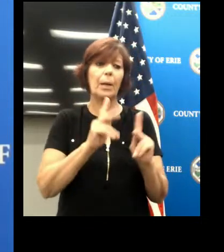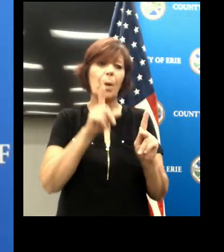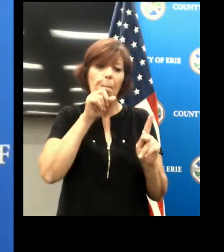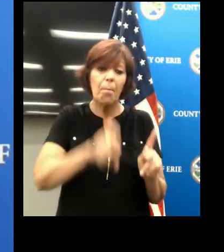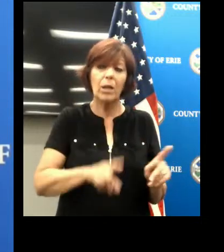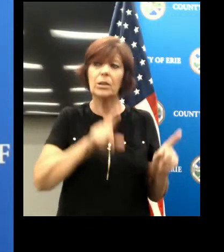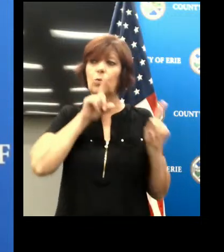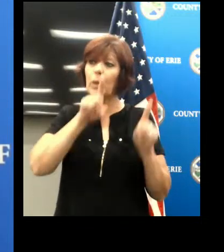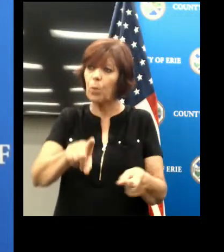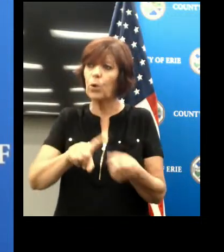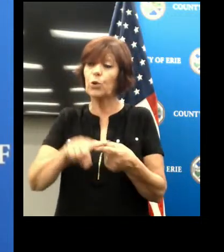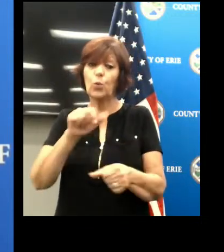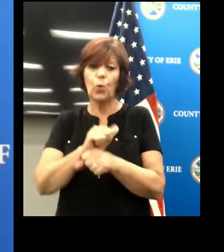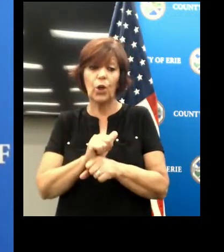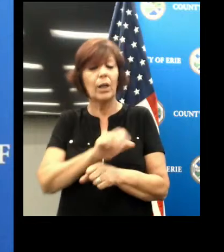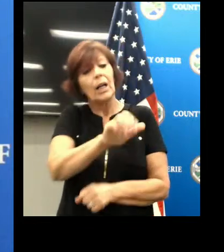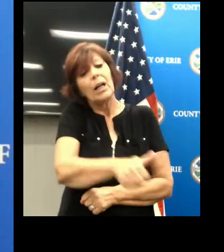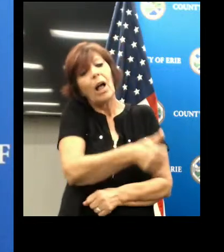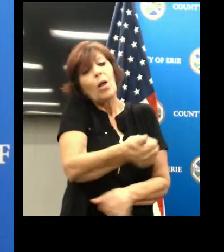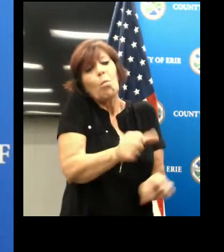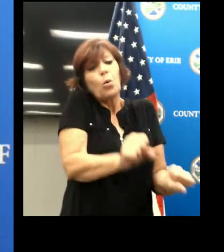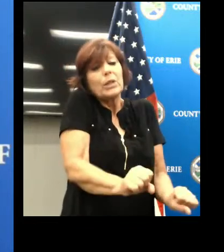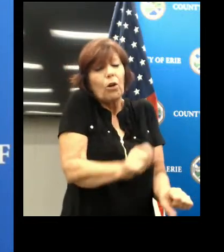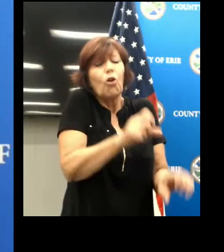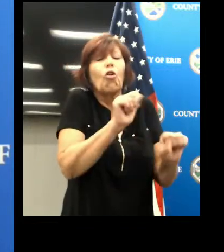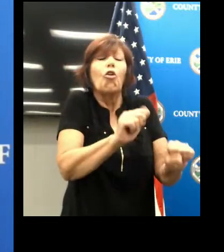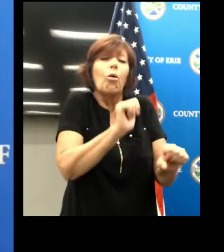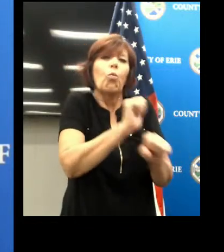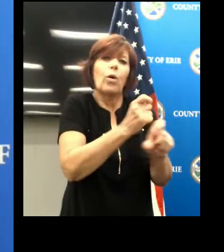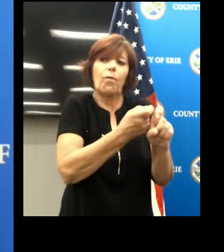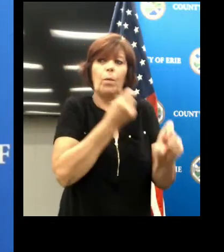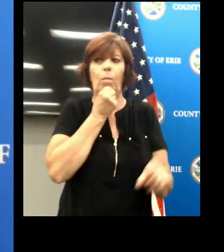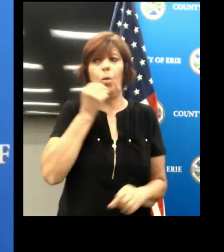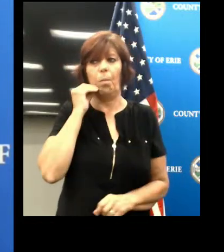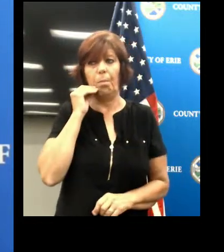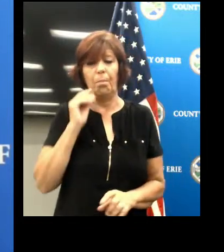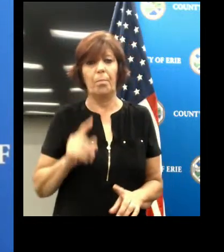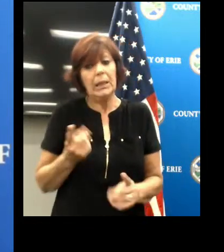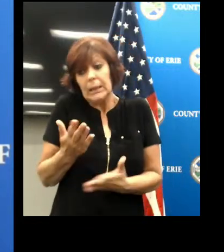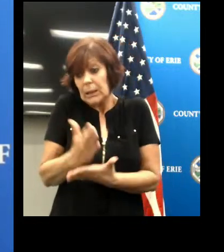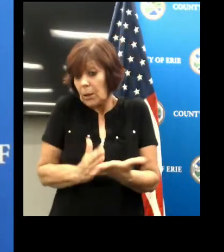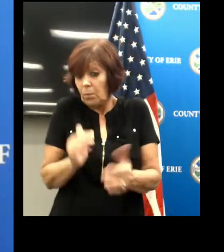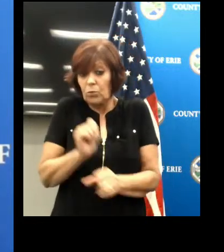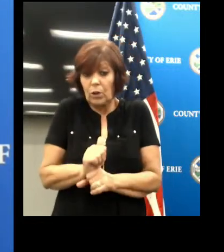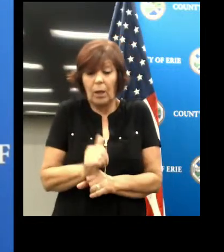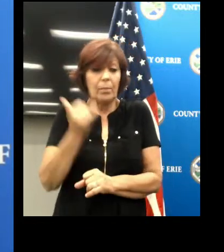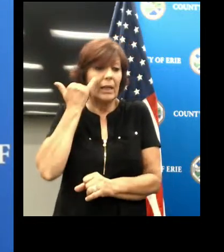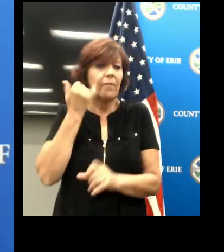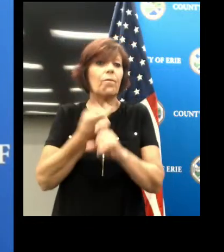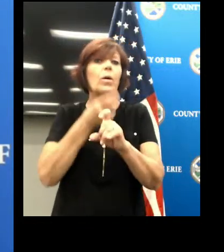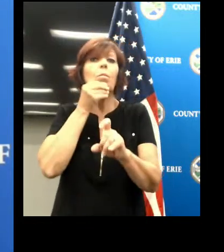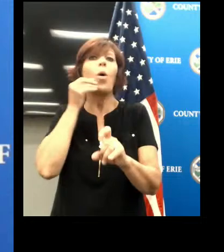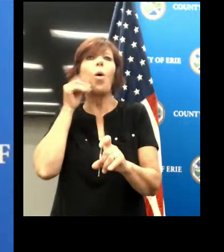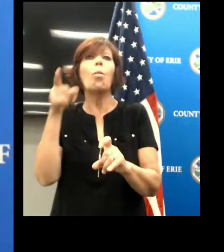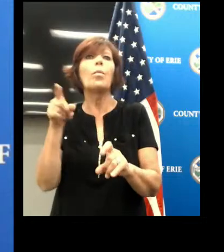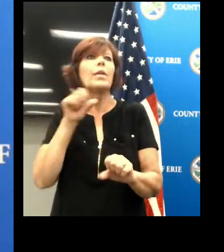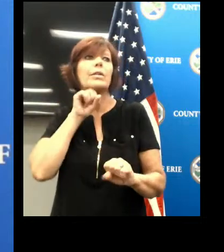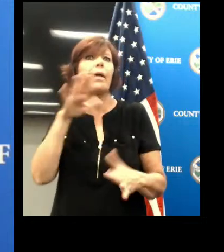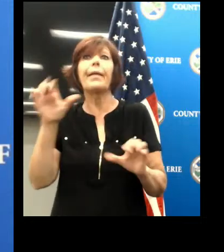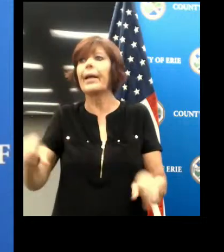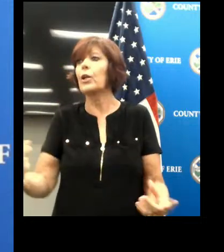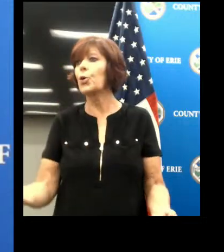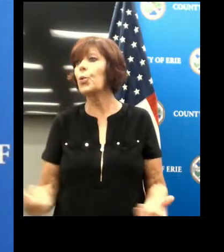work. And there's others that potentially could work from home. And there's also some jobs where if they work from home, there's nothing they can